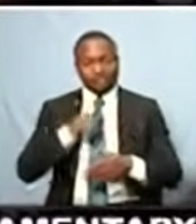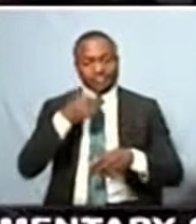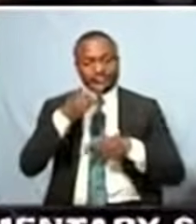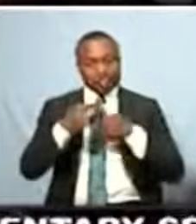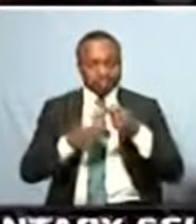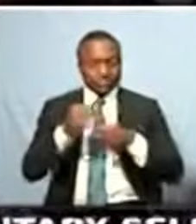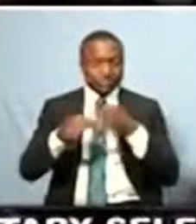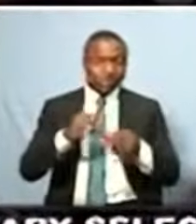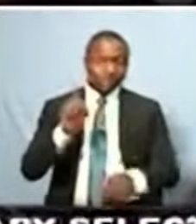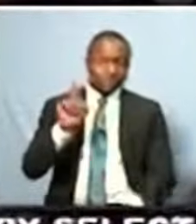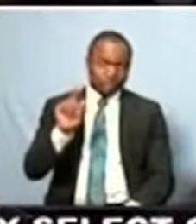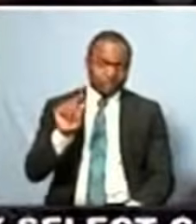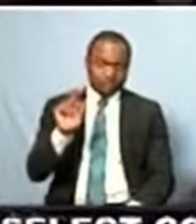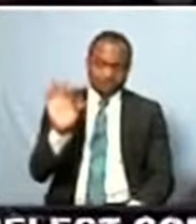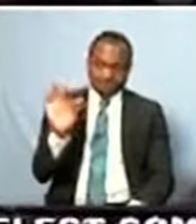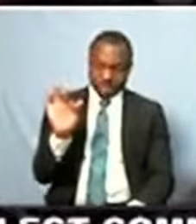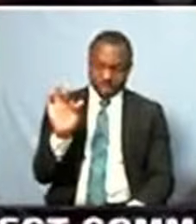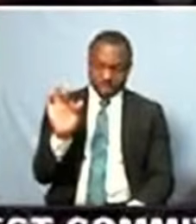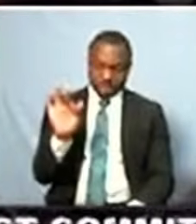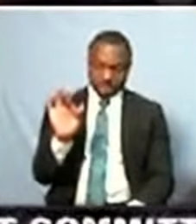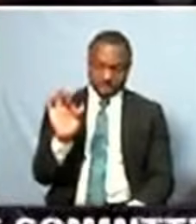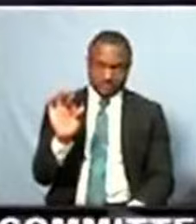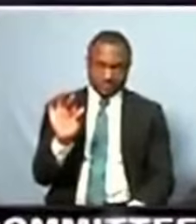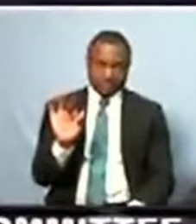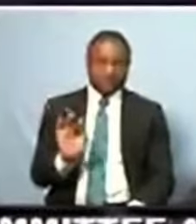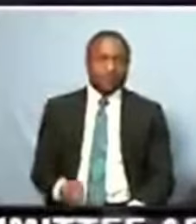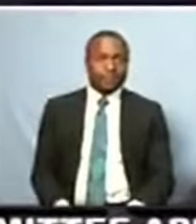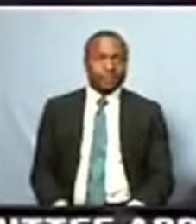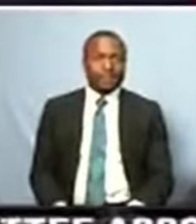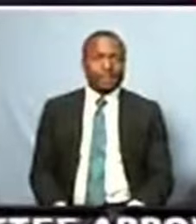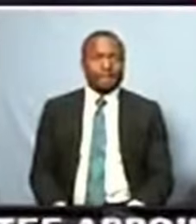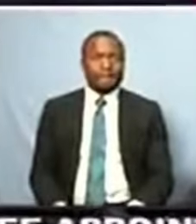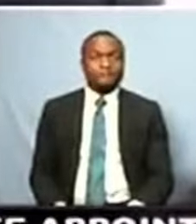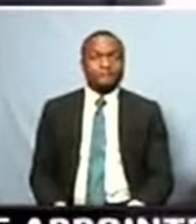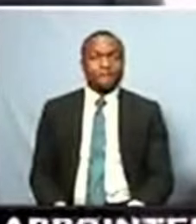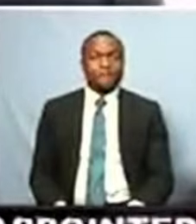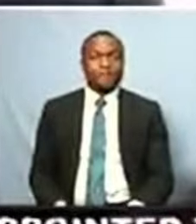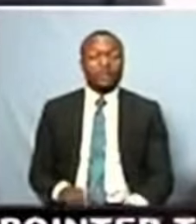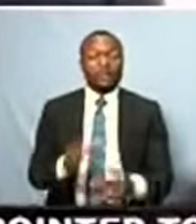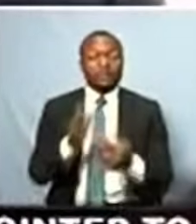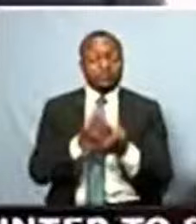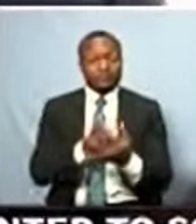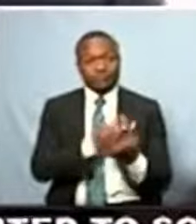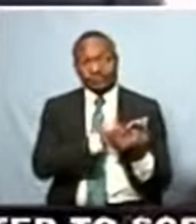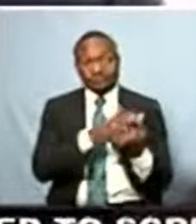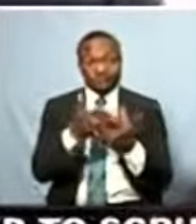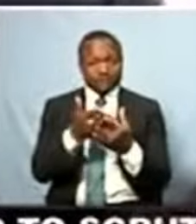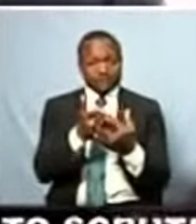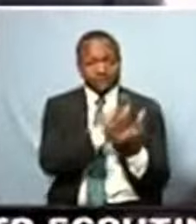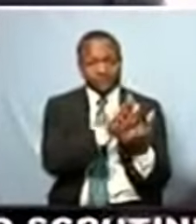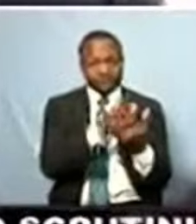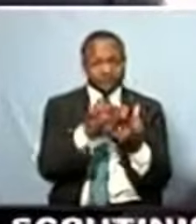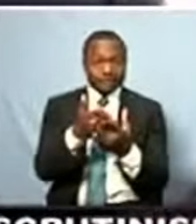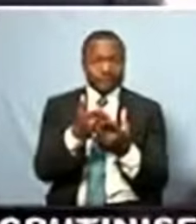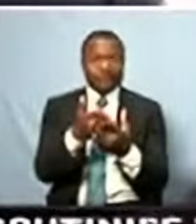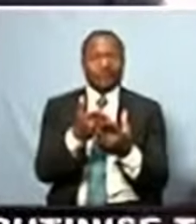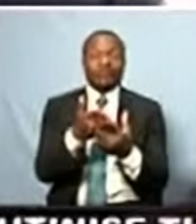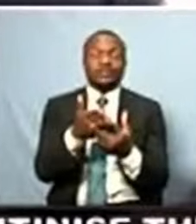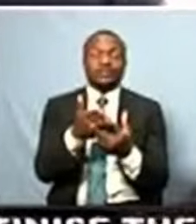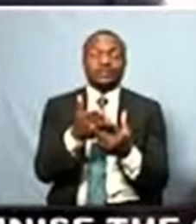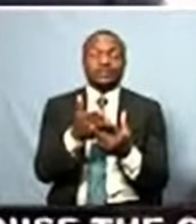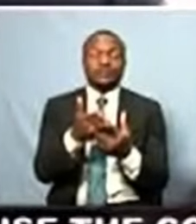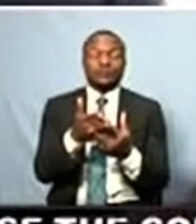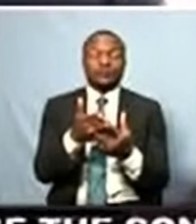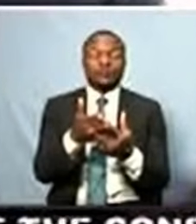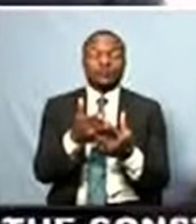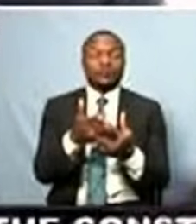in 2019, we did delimitation of constituencies, wards, and polling